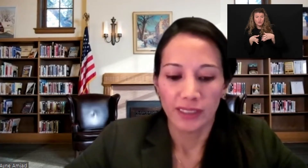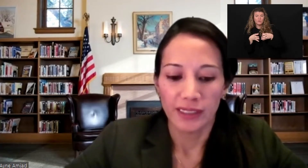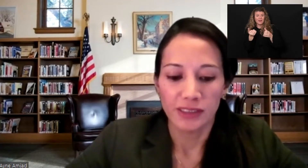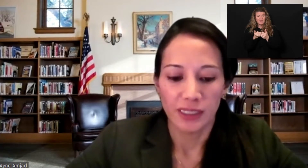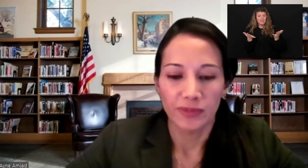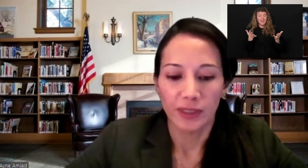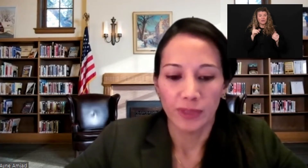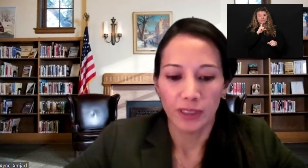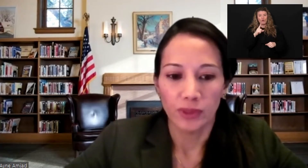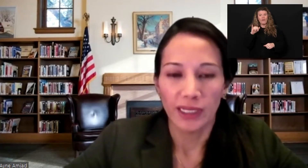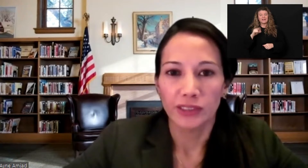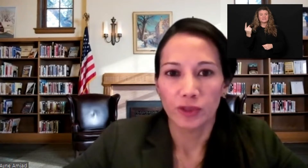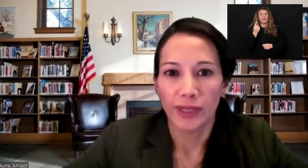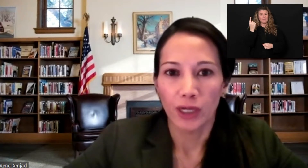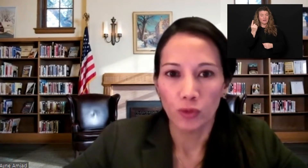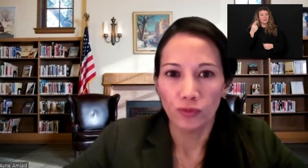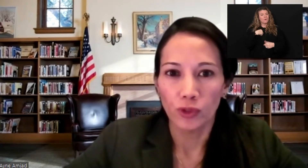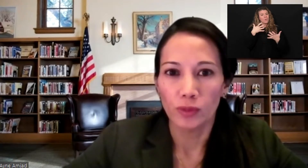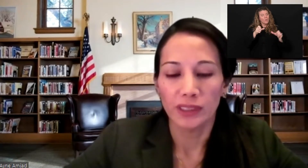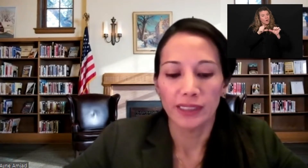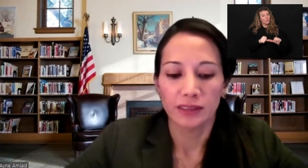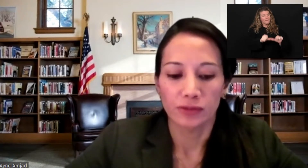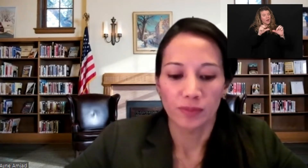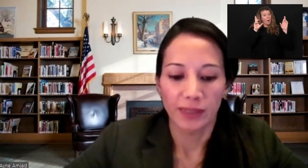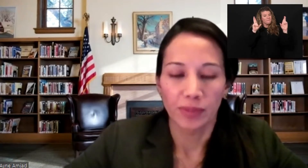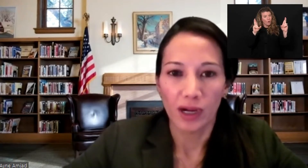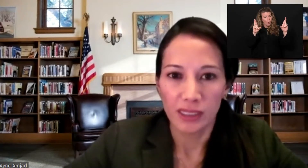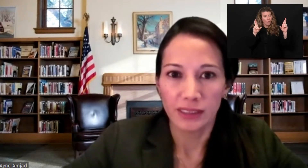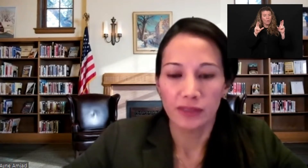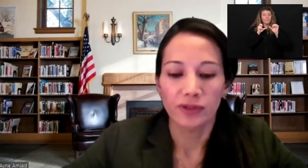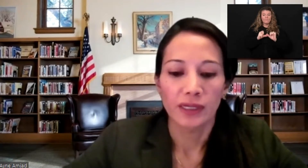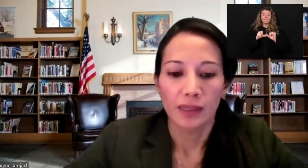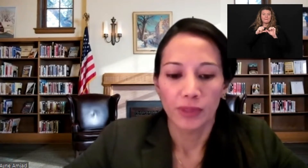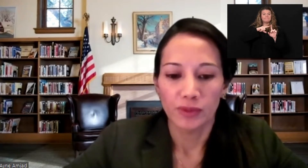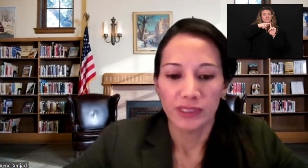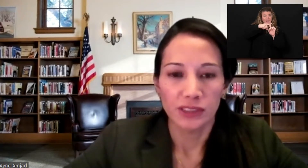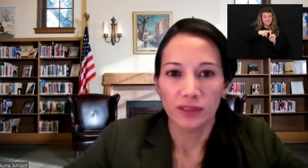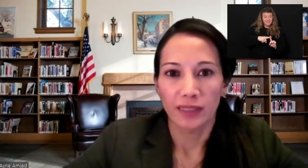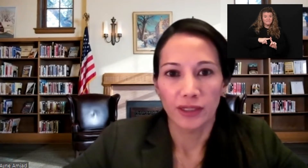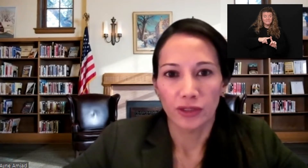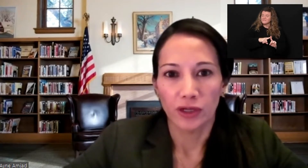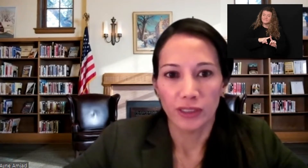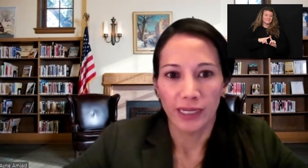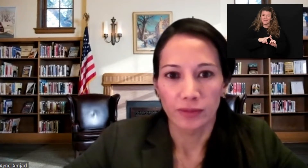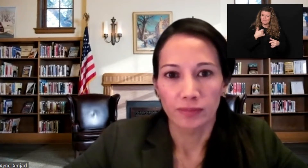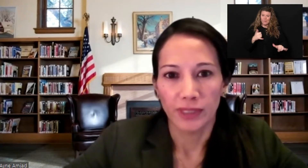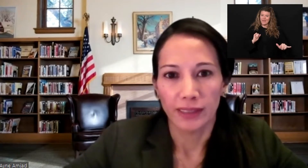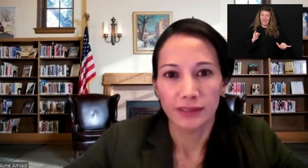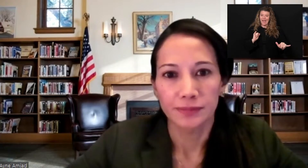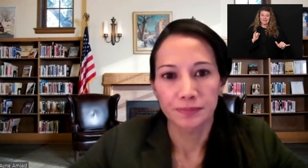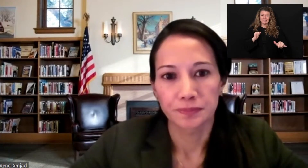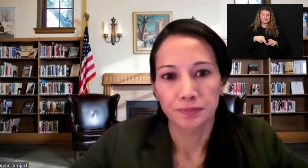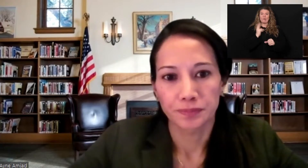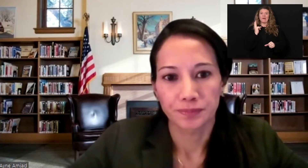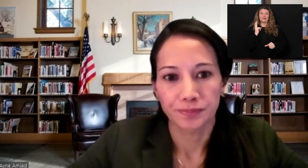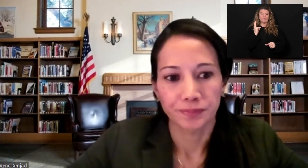So that is something. But we like to remain hopeful. We like to remain positive, but we still can't let our guard down.